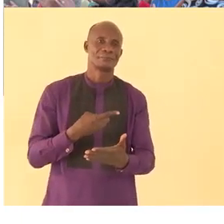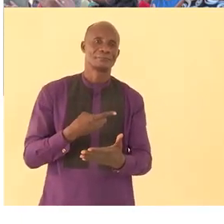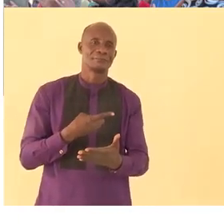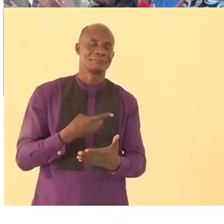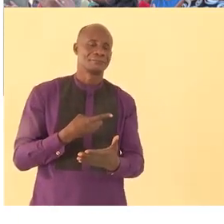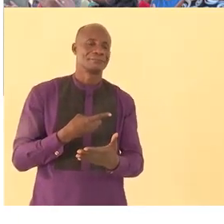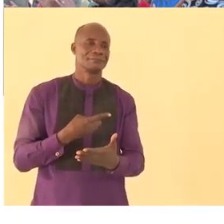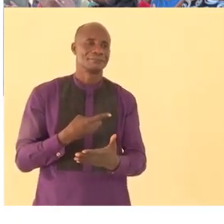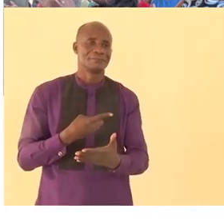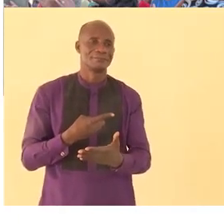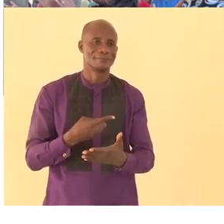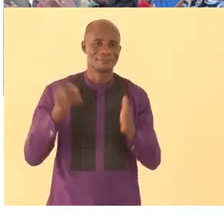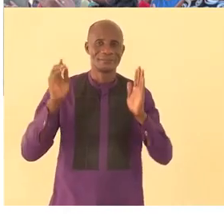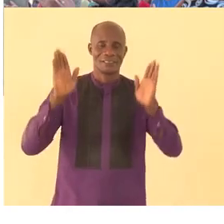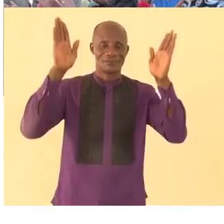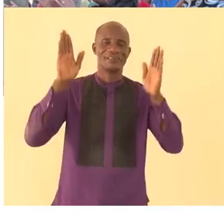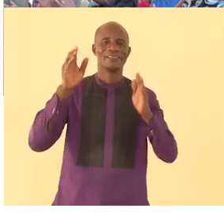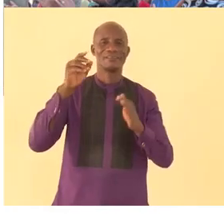I wonder what kind of dance